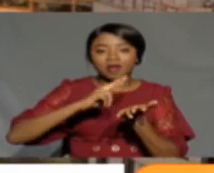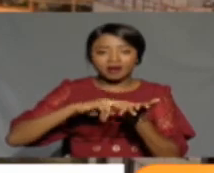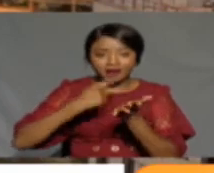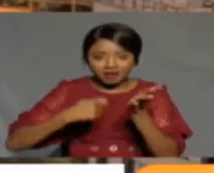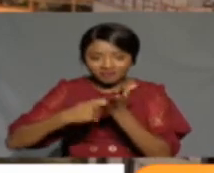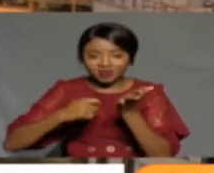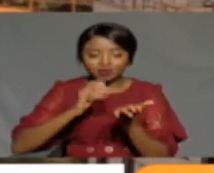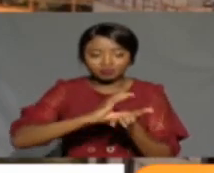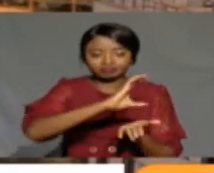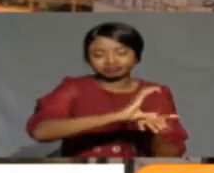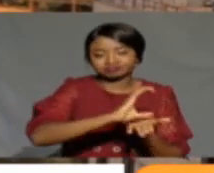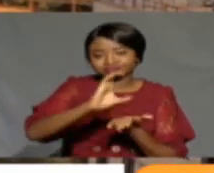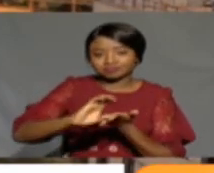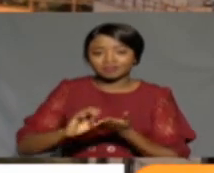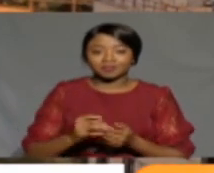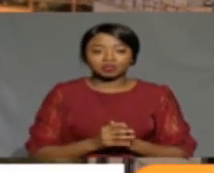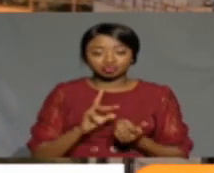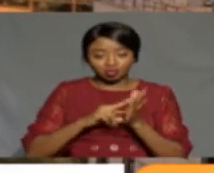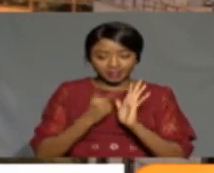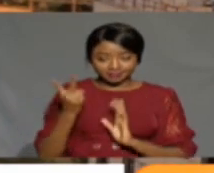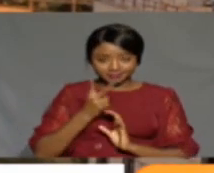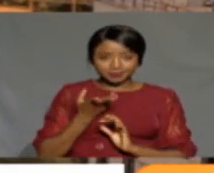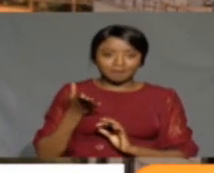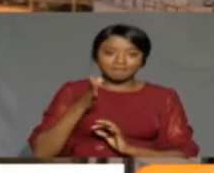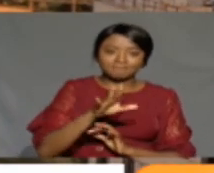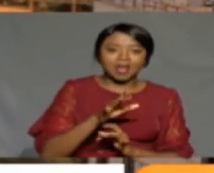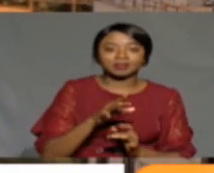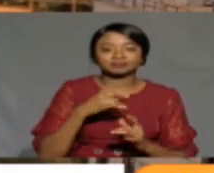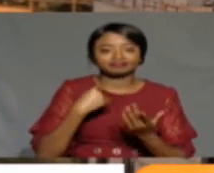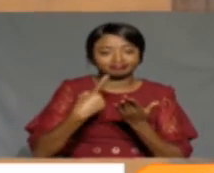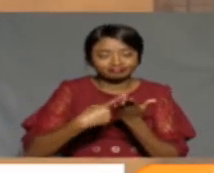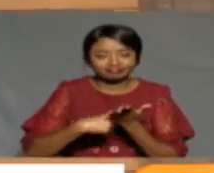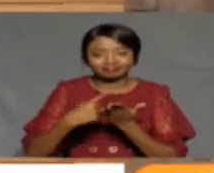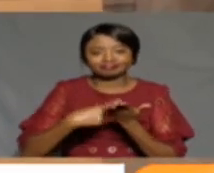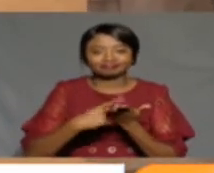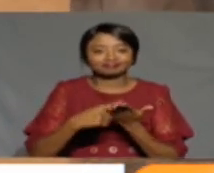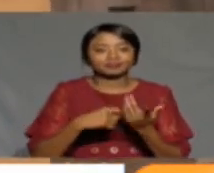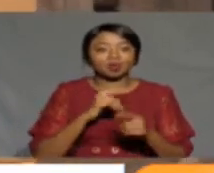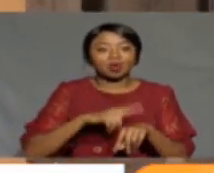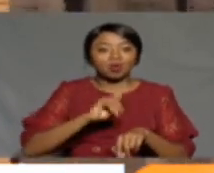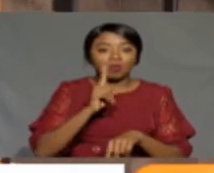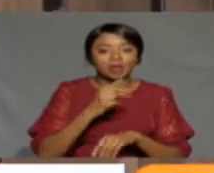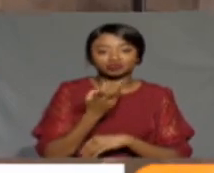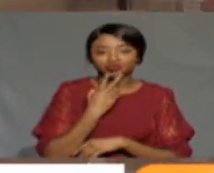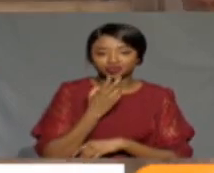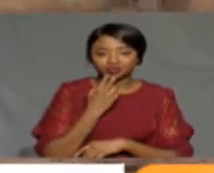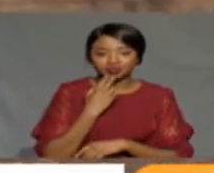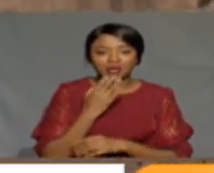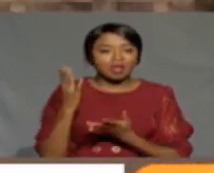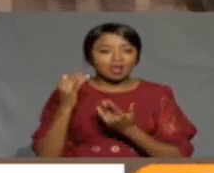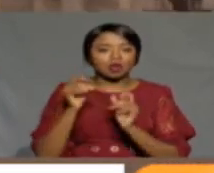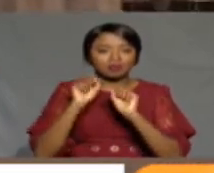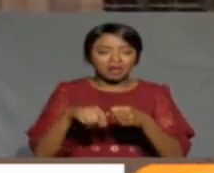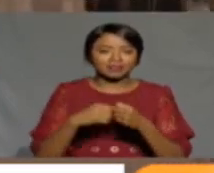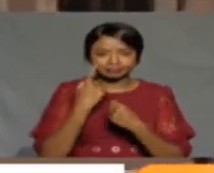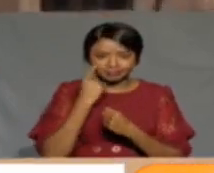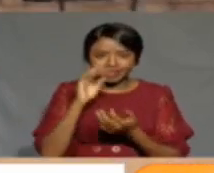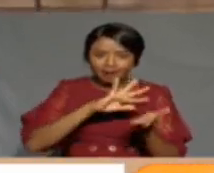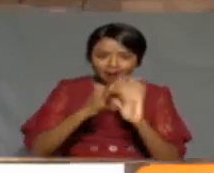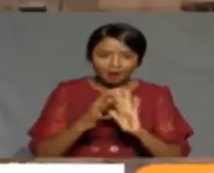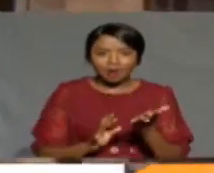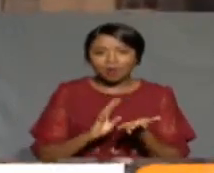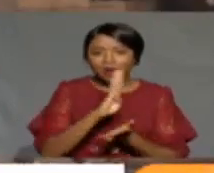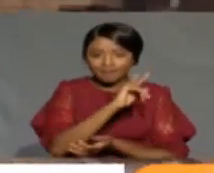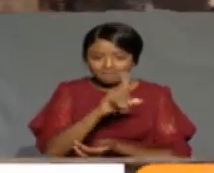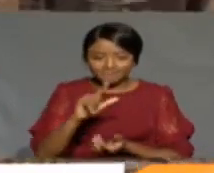Allocation. The two houses resume sittings on Tuesday from a month-long recess. They are expected to pass the mediated version of the Division of Revenue